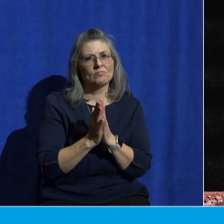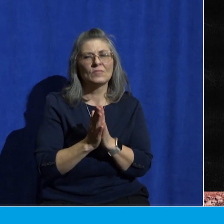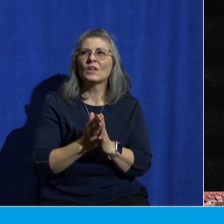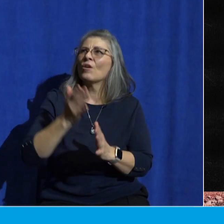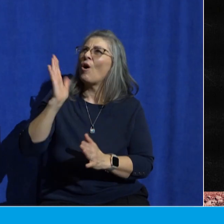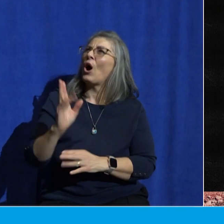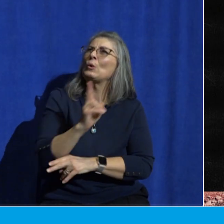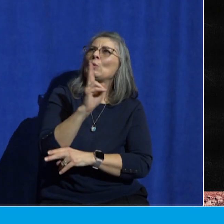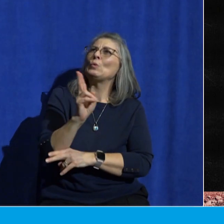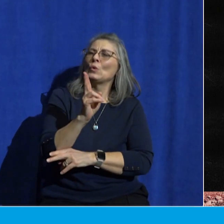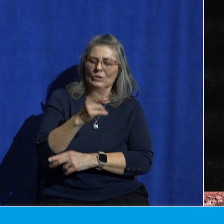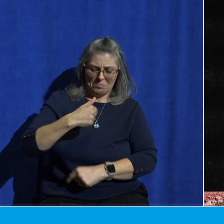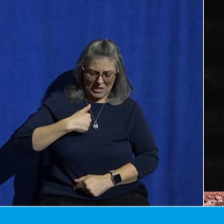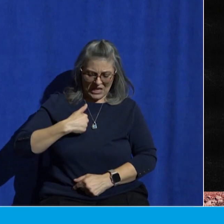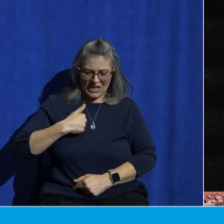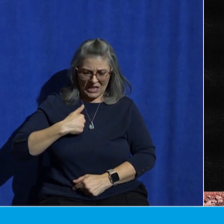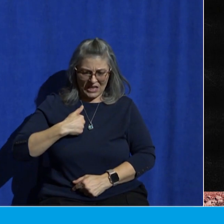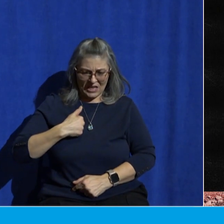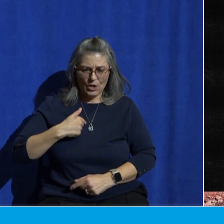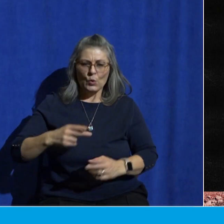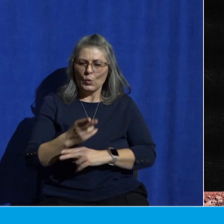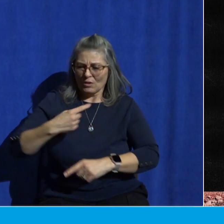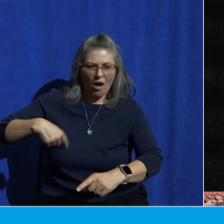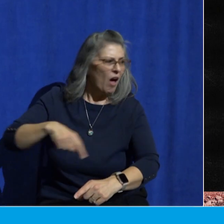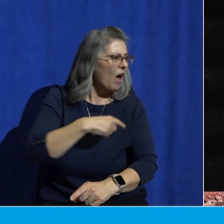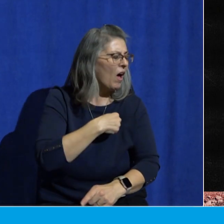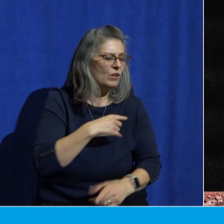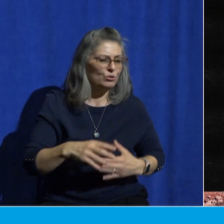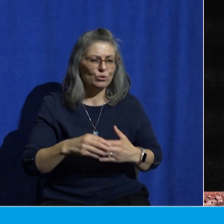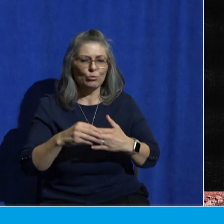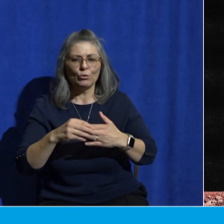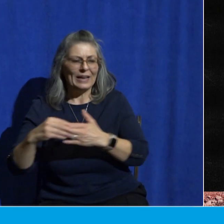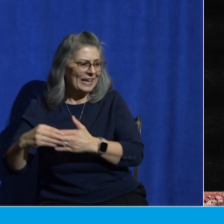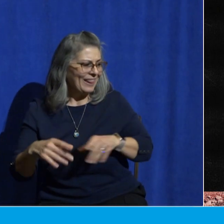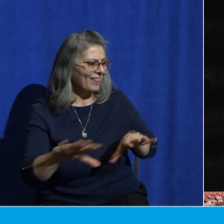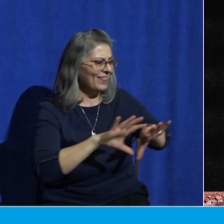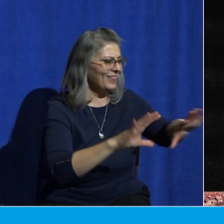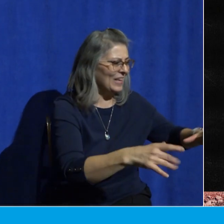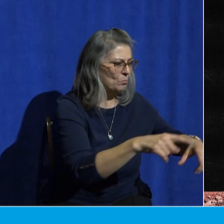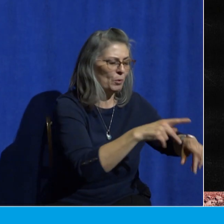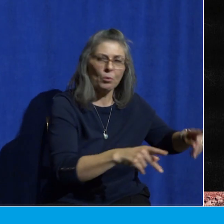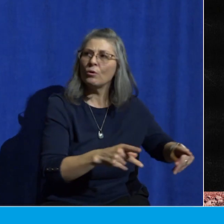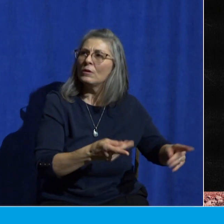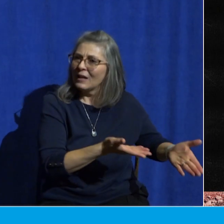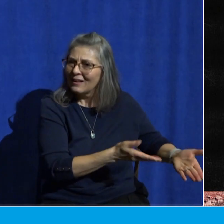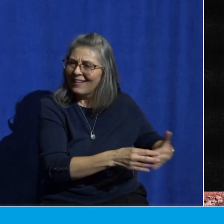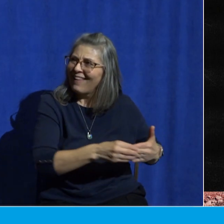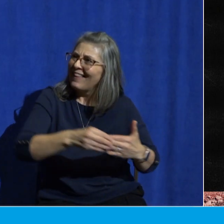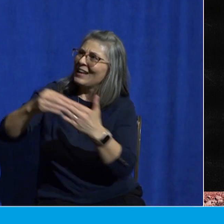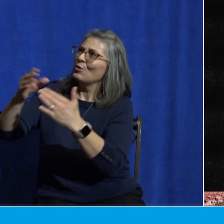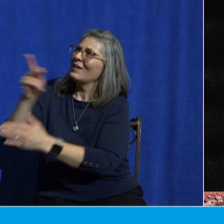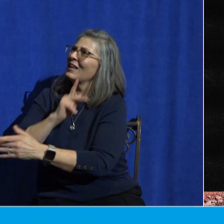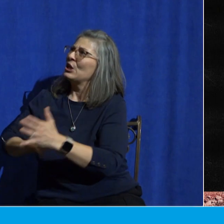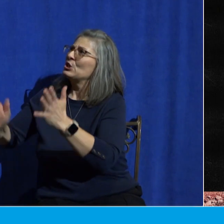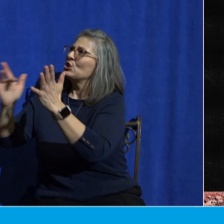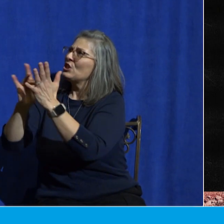us to lead these people to King Jesus and lift them up specifically before God. Go for it.